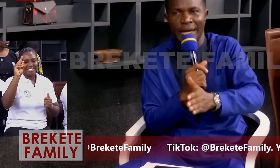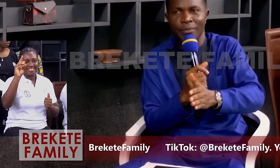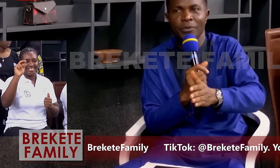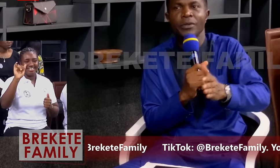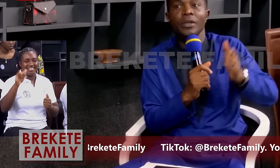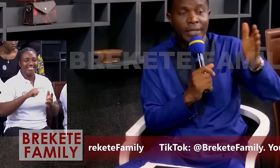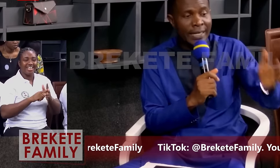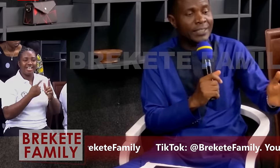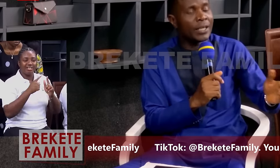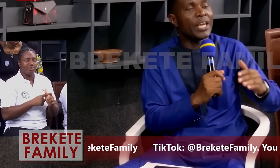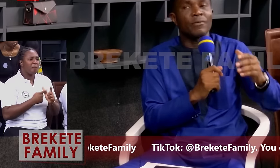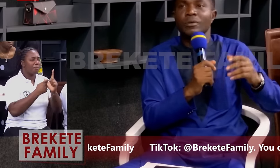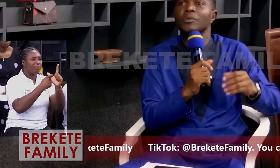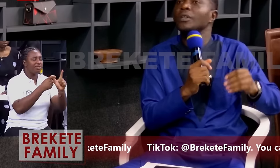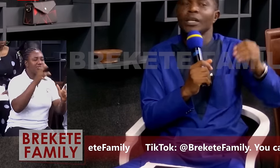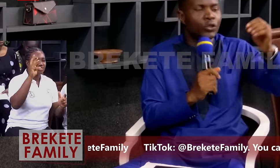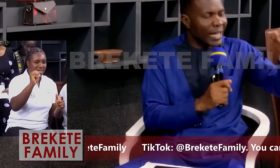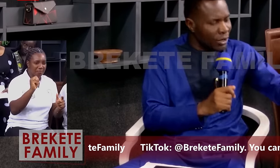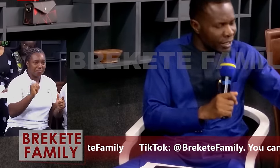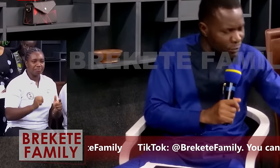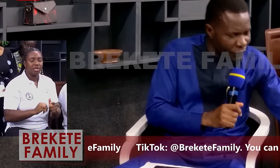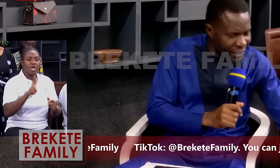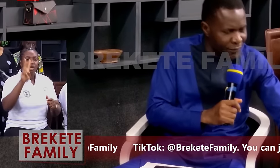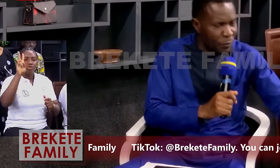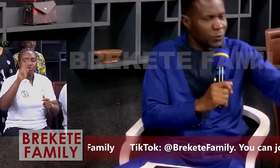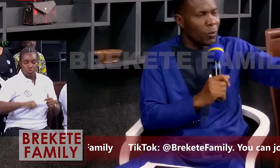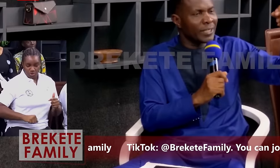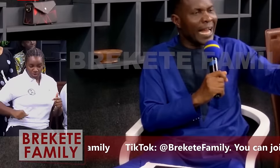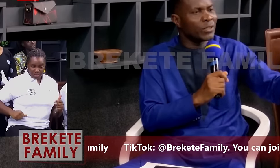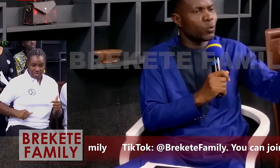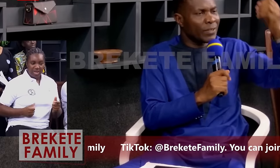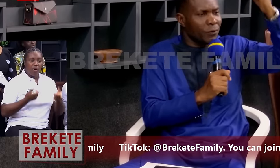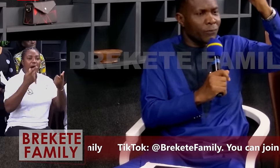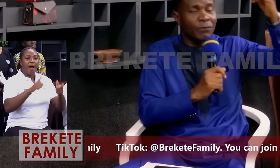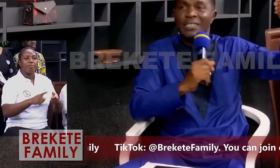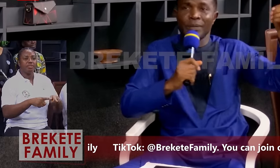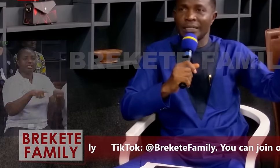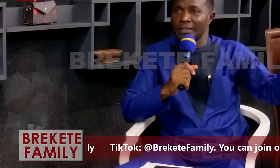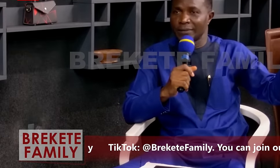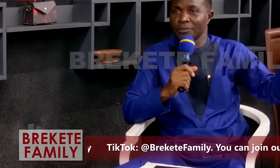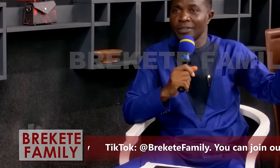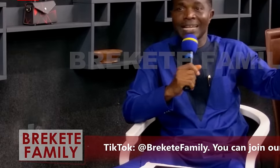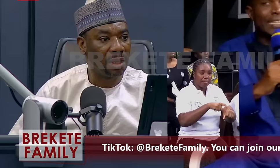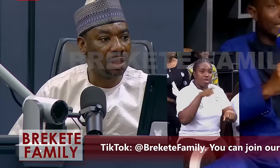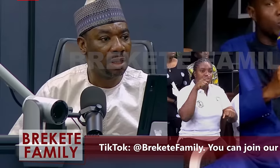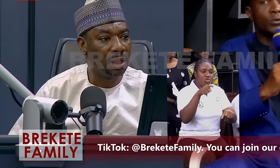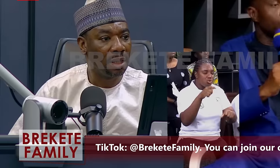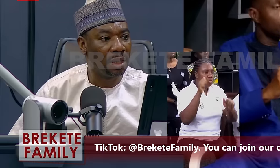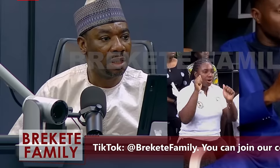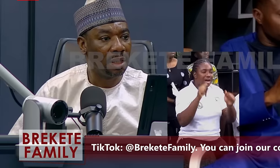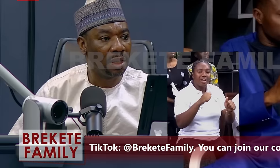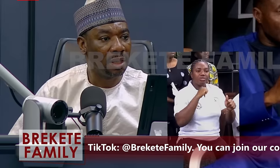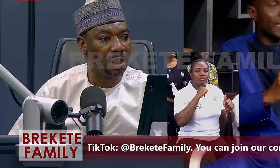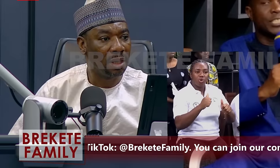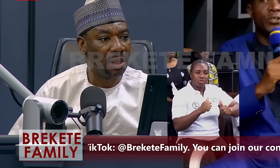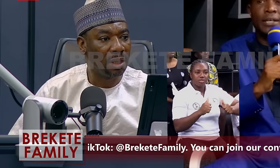same time. Eh? Yes. I should they remove? You cannot remove kidney from someone and wait for 15 minutes. That kidney would